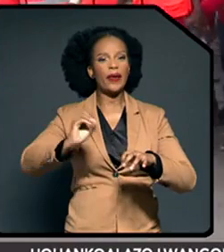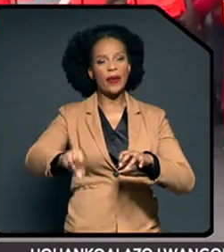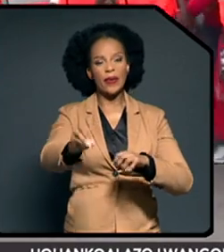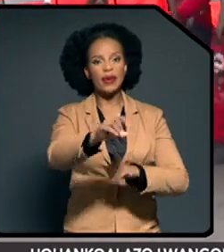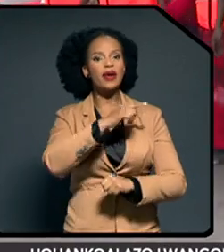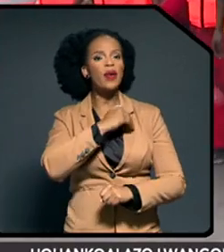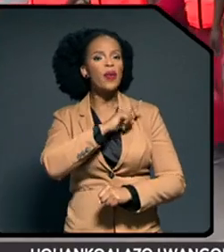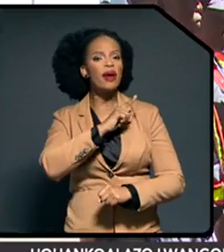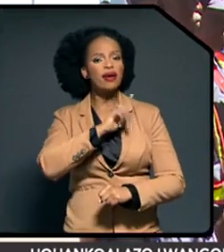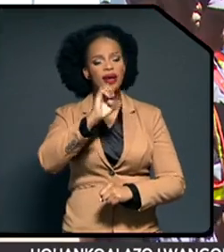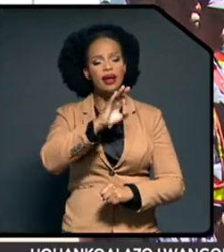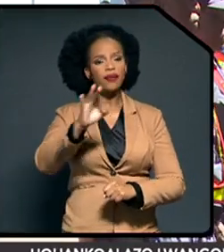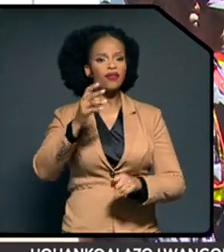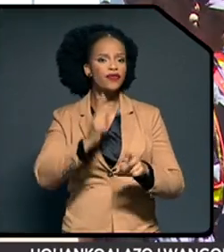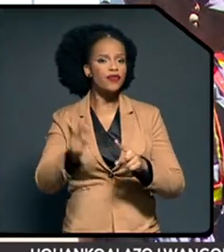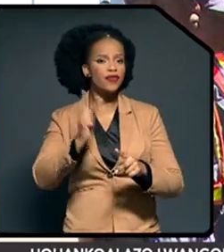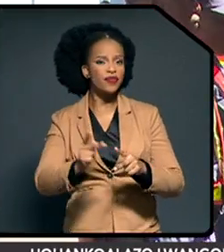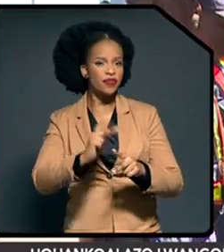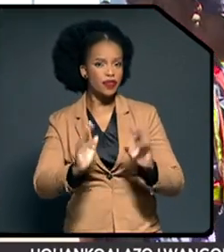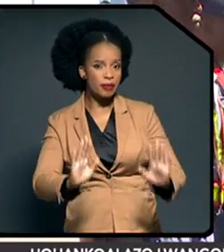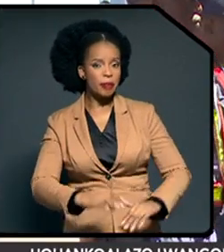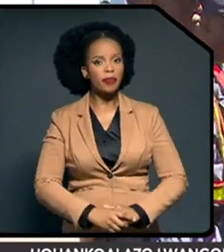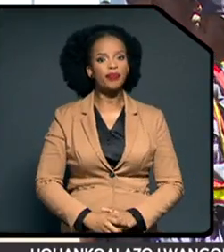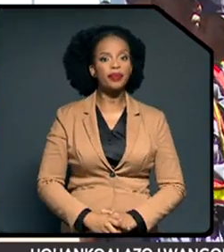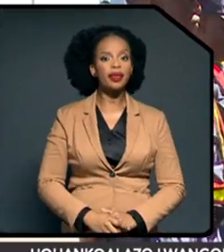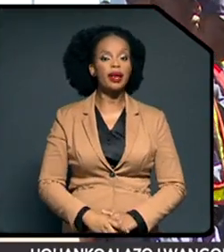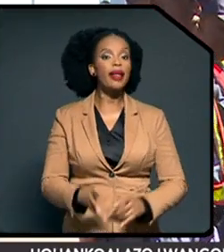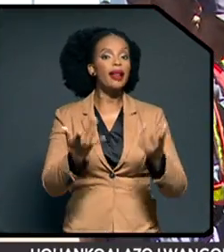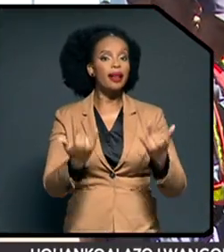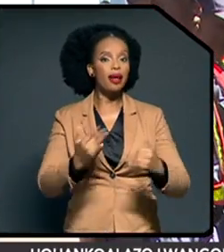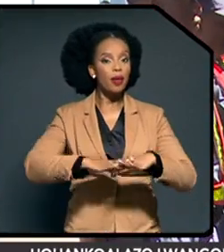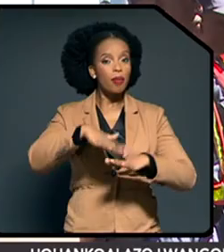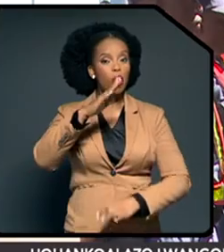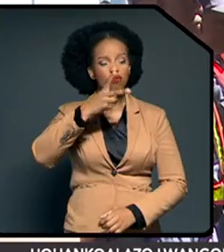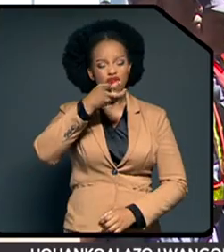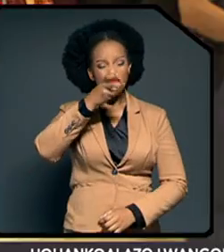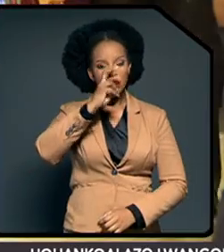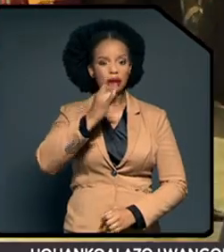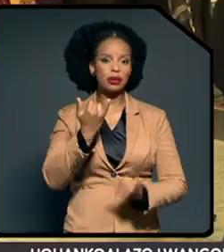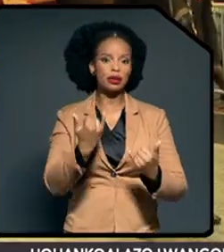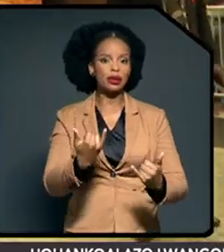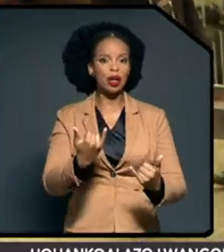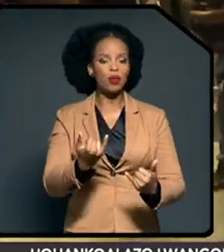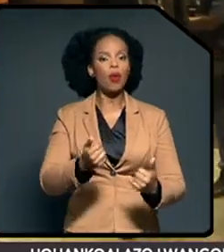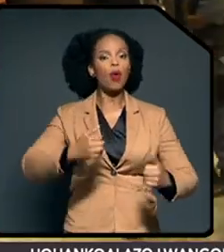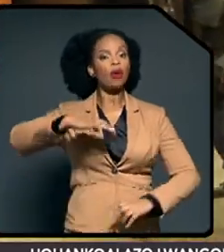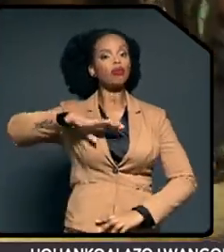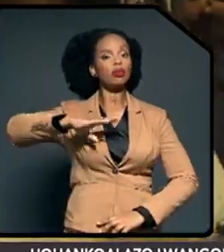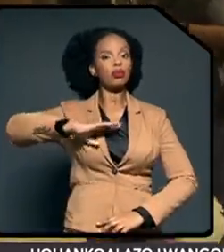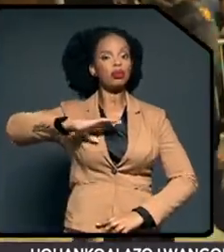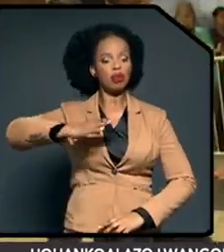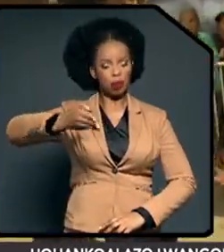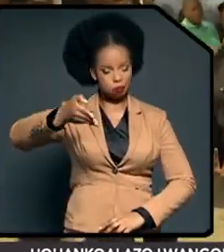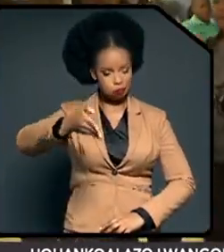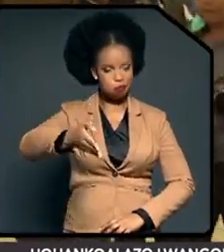liqela le-EFF. Sithetha nje lwenziwe luqilimana ngakumbi ukhuseleko kwaye sele kutyalwe amajoni